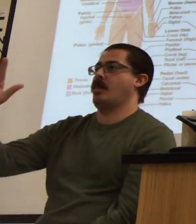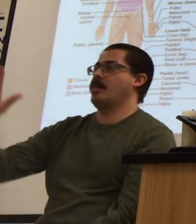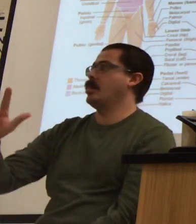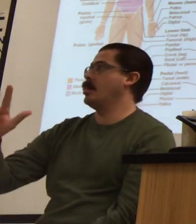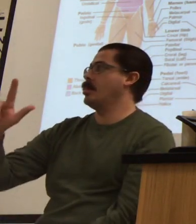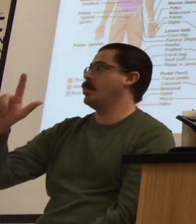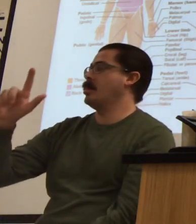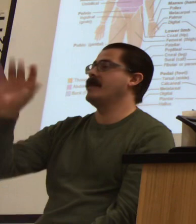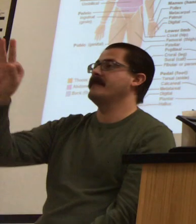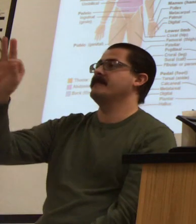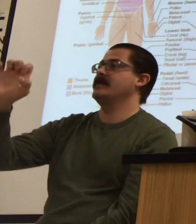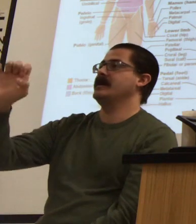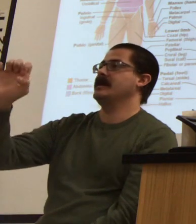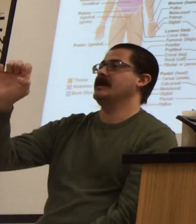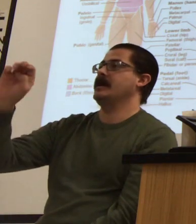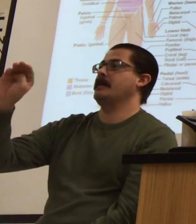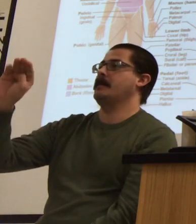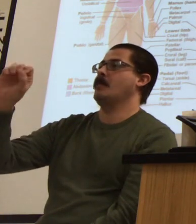Thigh.